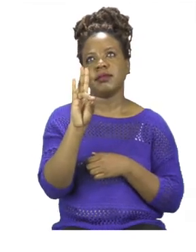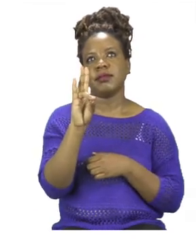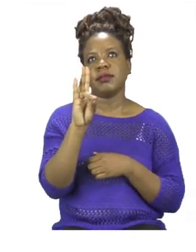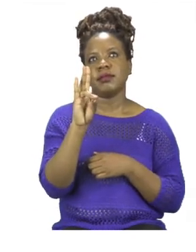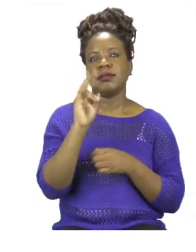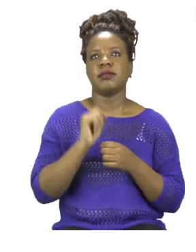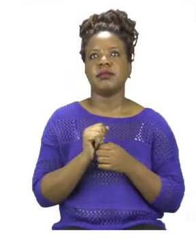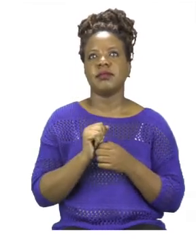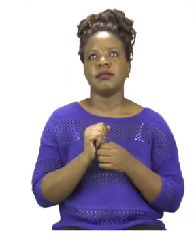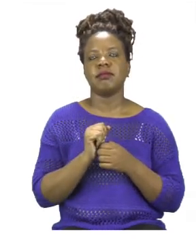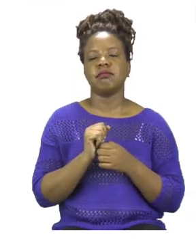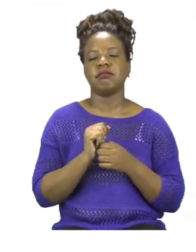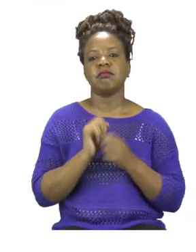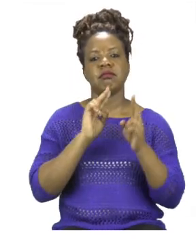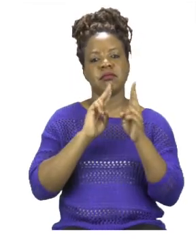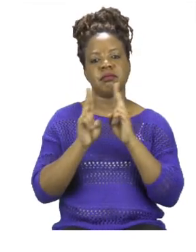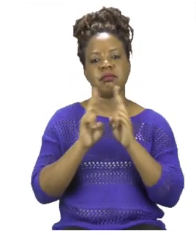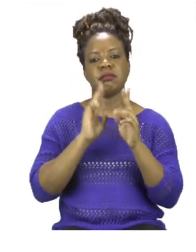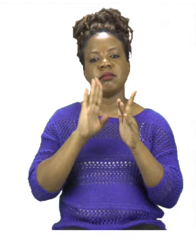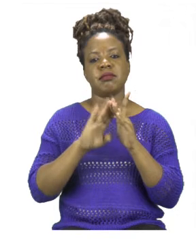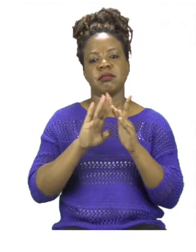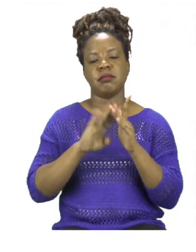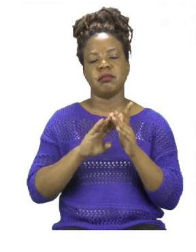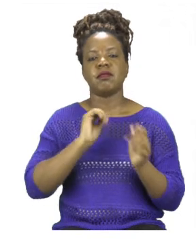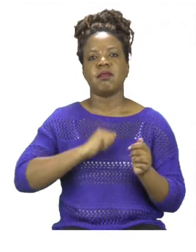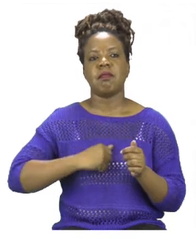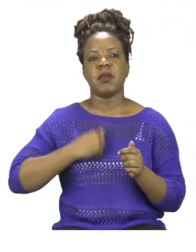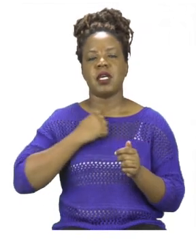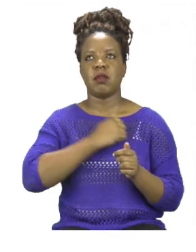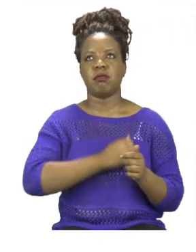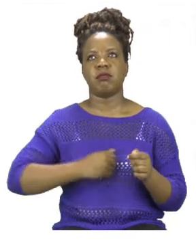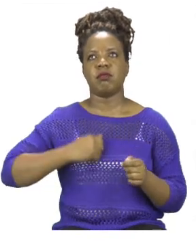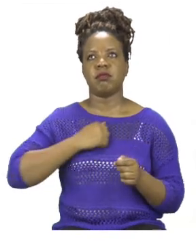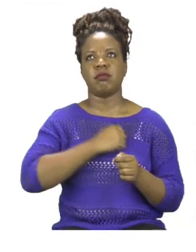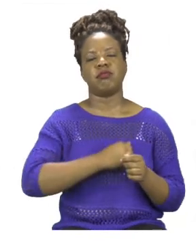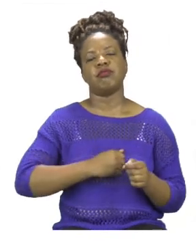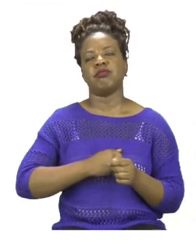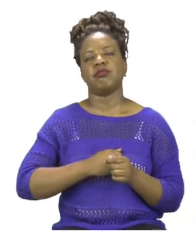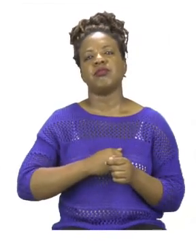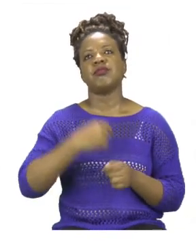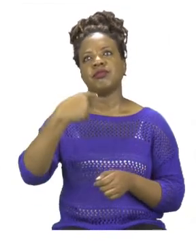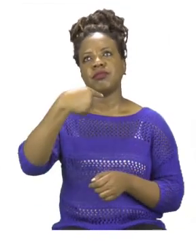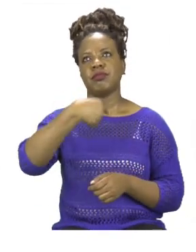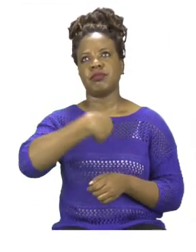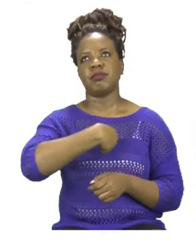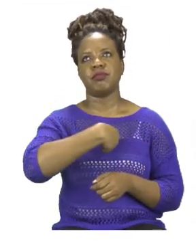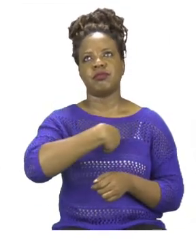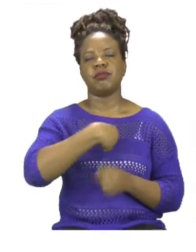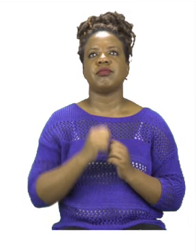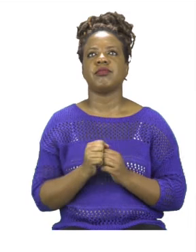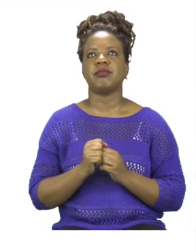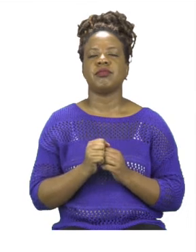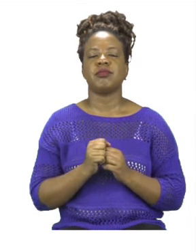about my emotions and I. Now, when someone is speaking, they're speaking about either what they